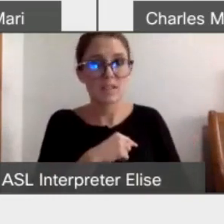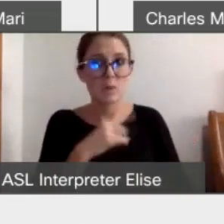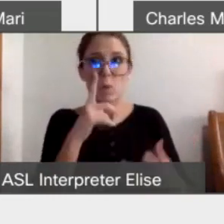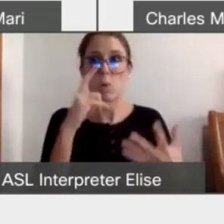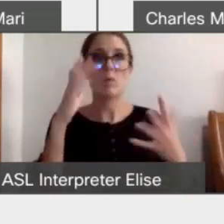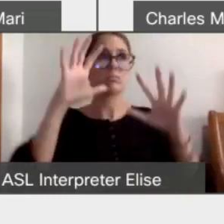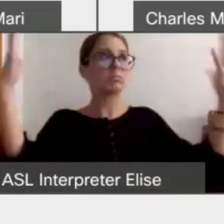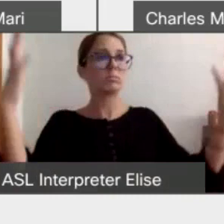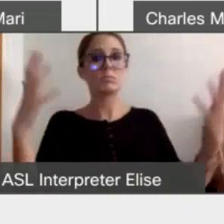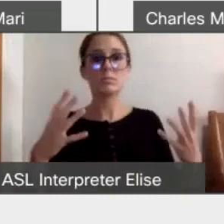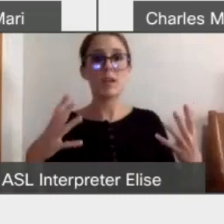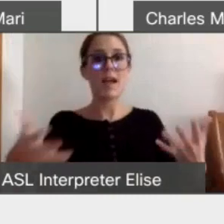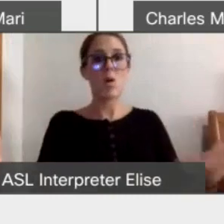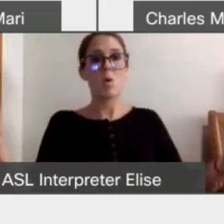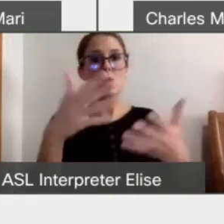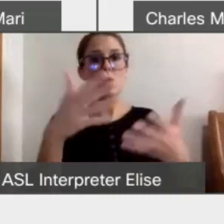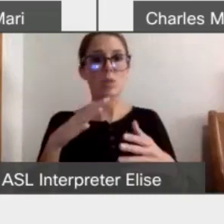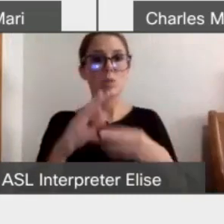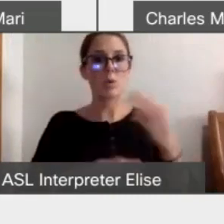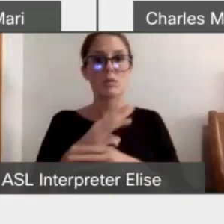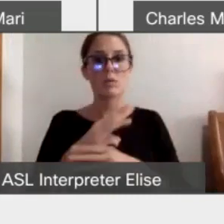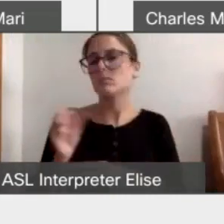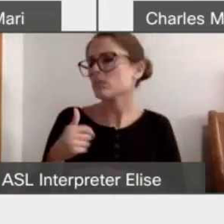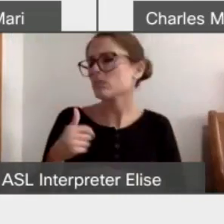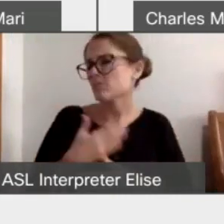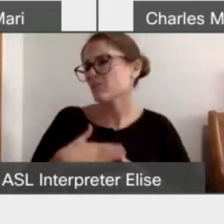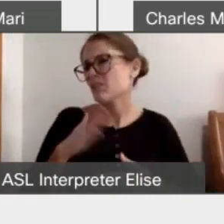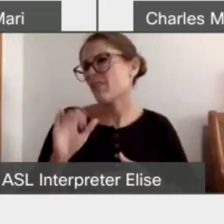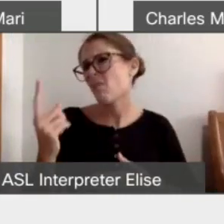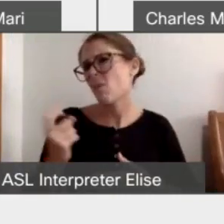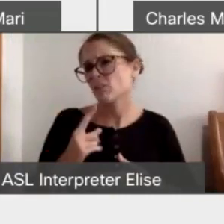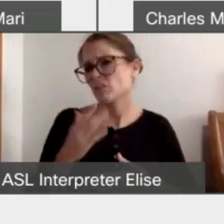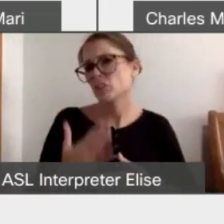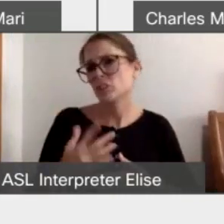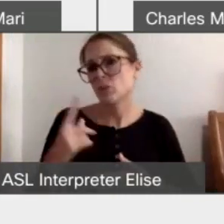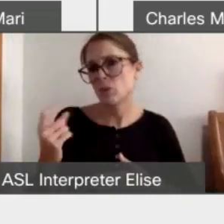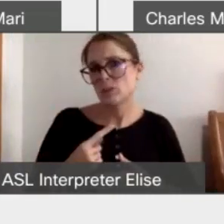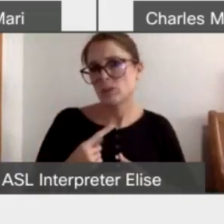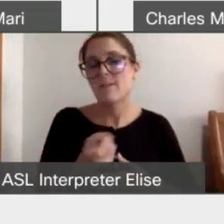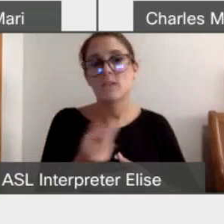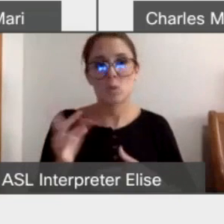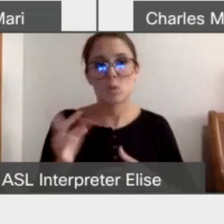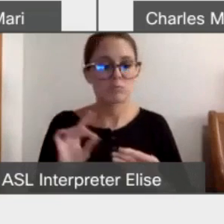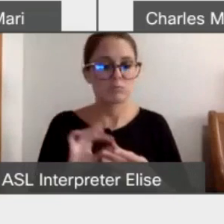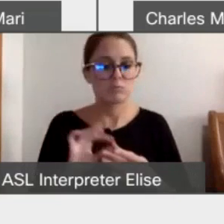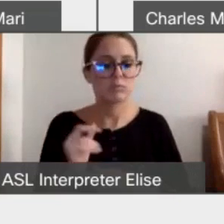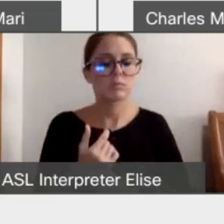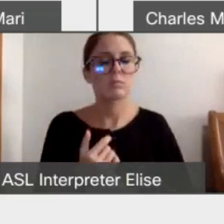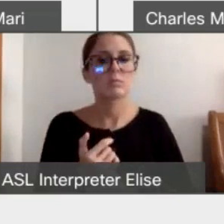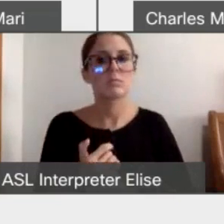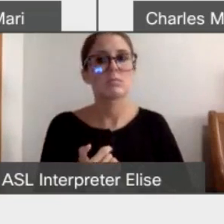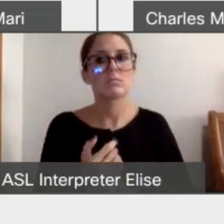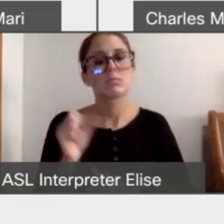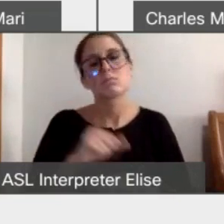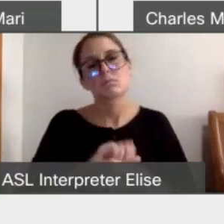world. Yeah, no, I appreciate that question, and it's a good question. There's a couple of things. Absolutely, a pandemic